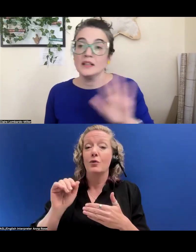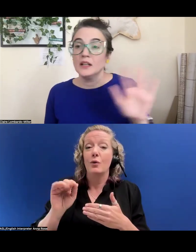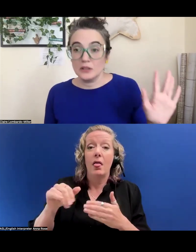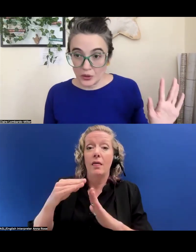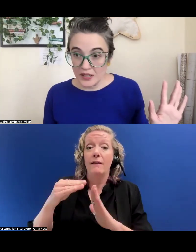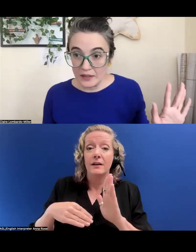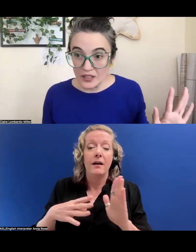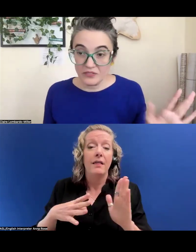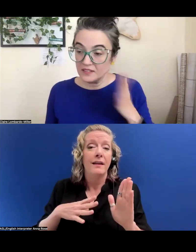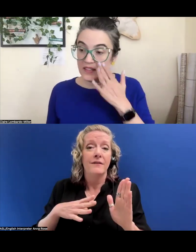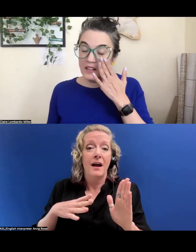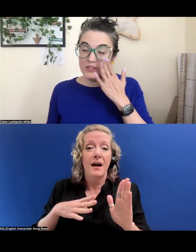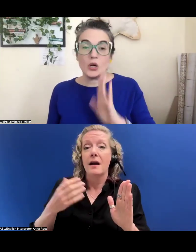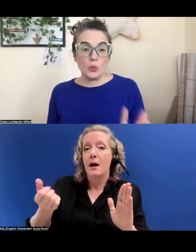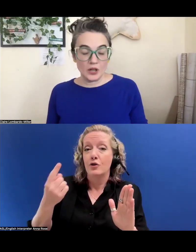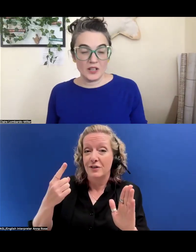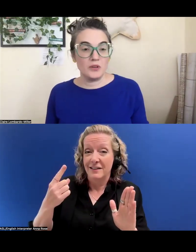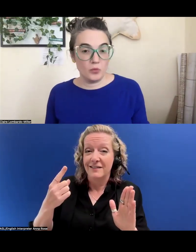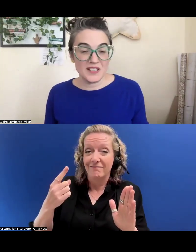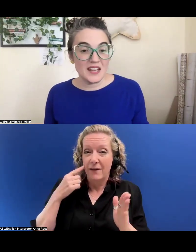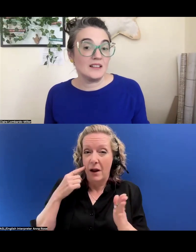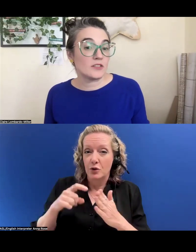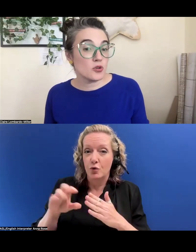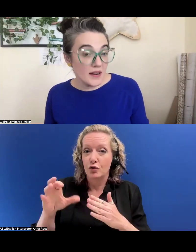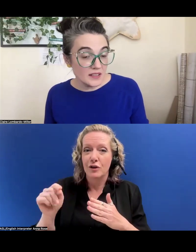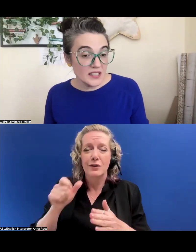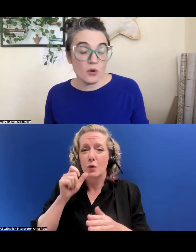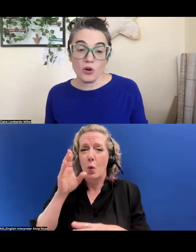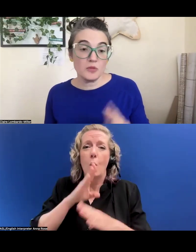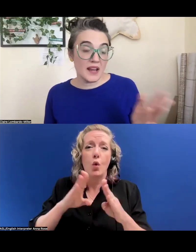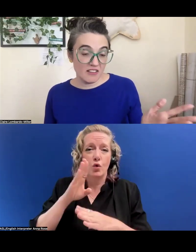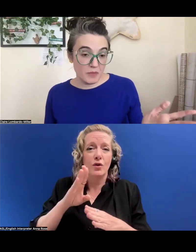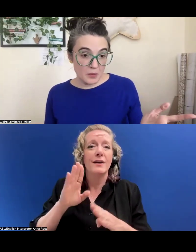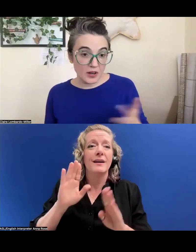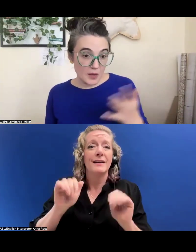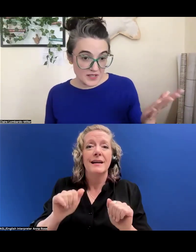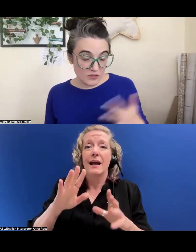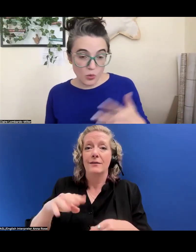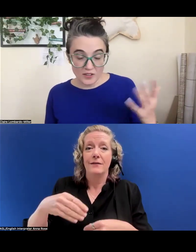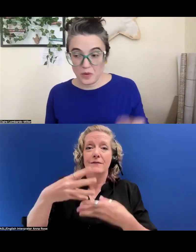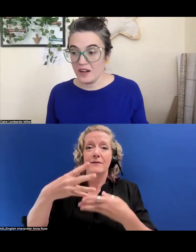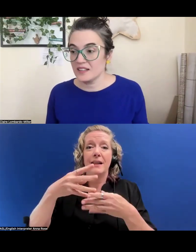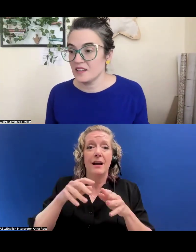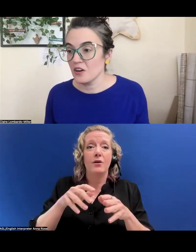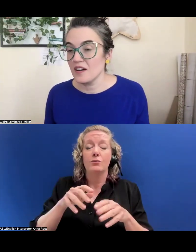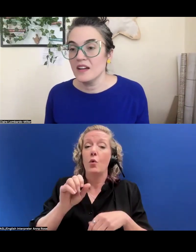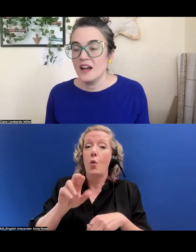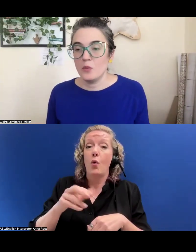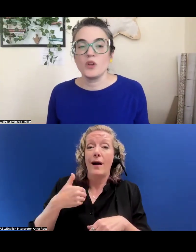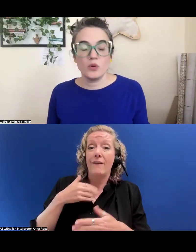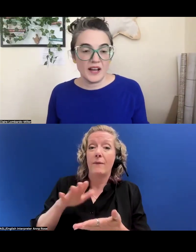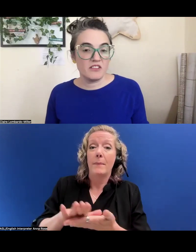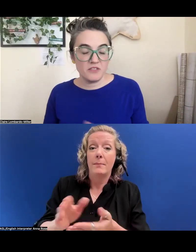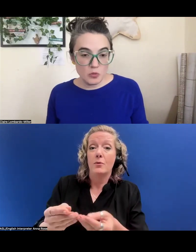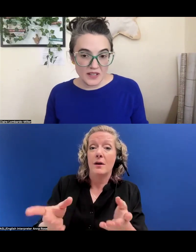time, Lordy, I know that feeling. Don't worry, we'll take it electronically, or you may have paper copies at the watch party, etc.